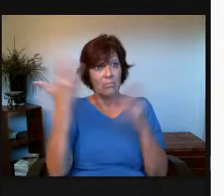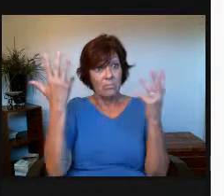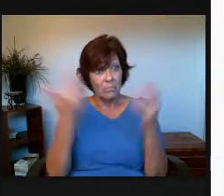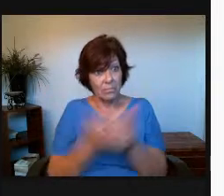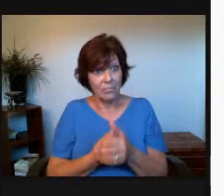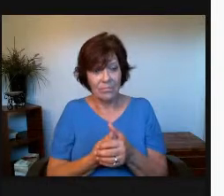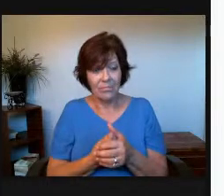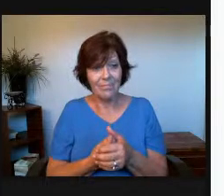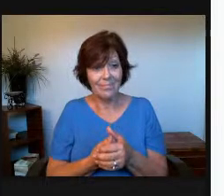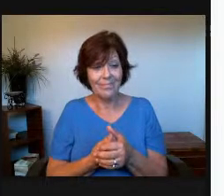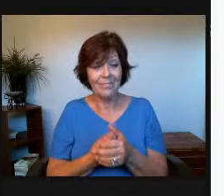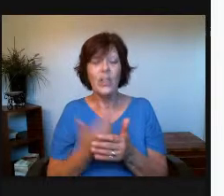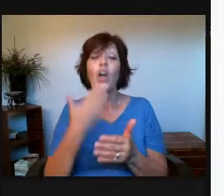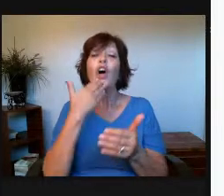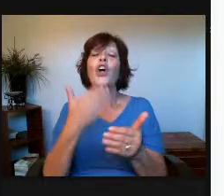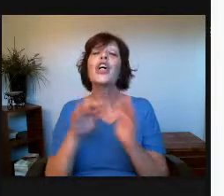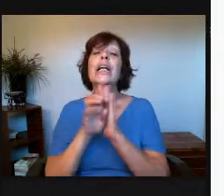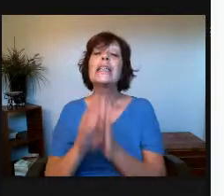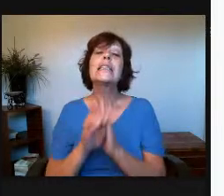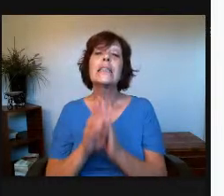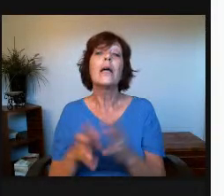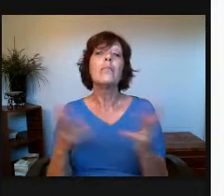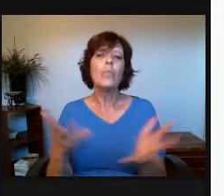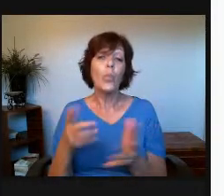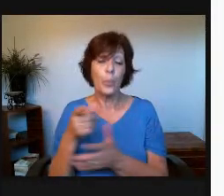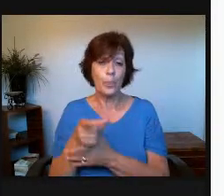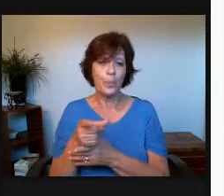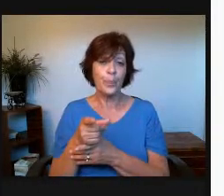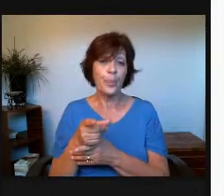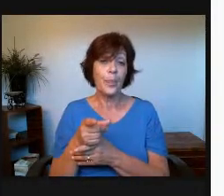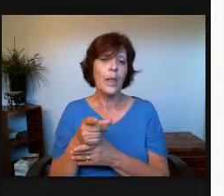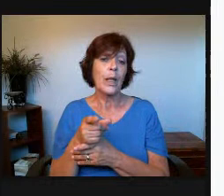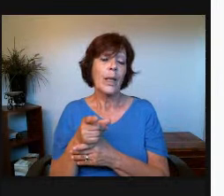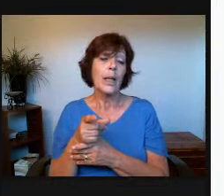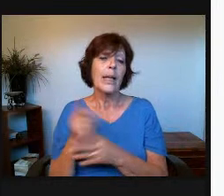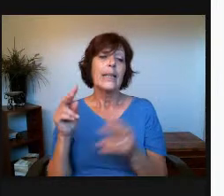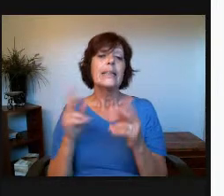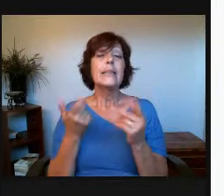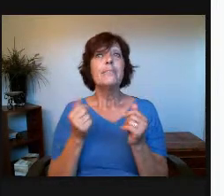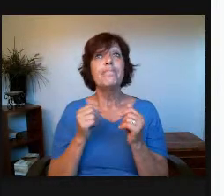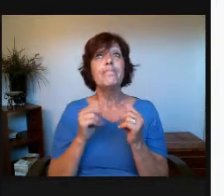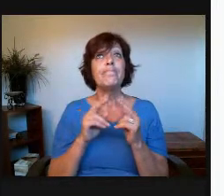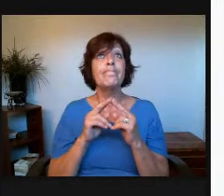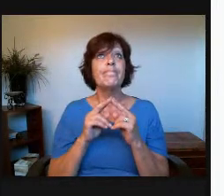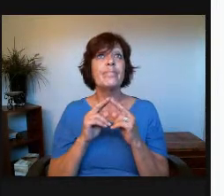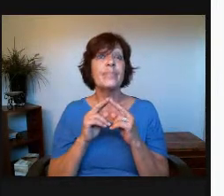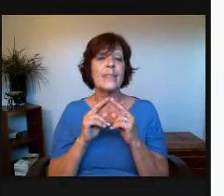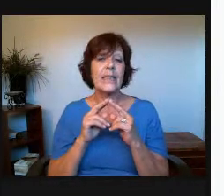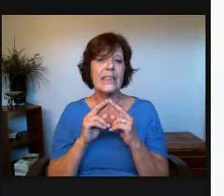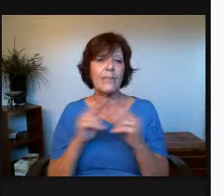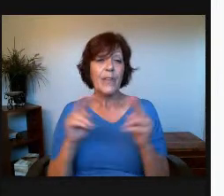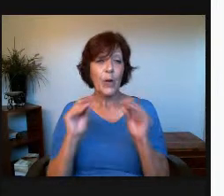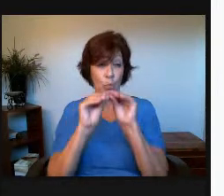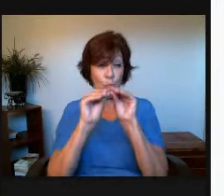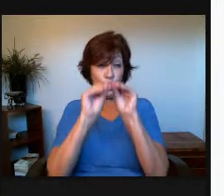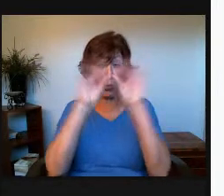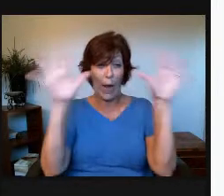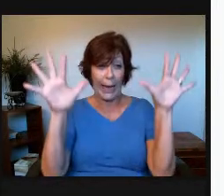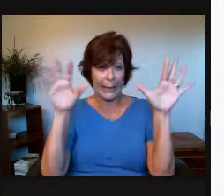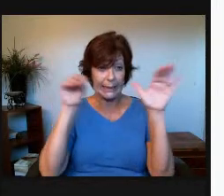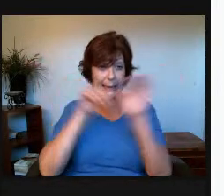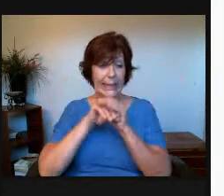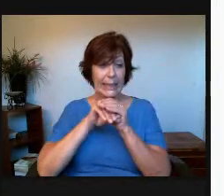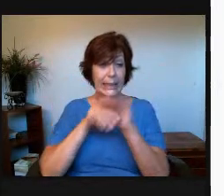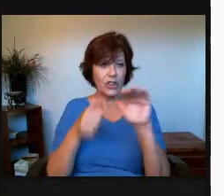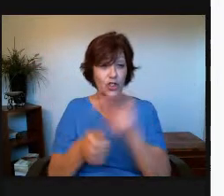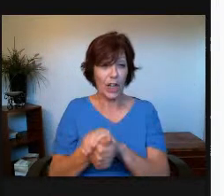be. A good example of that is it's very bright in a shelter. There are overhead